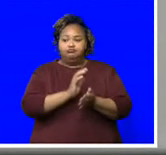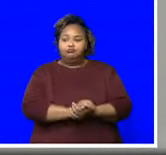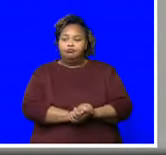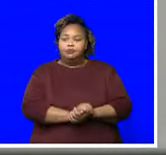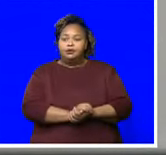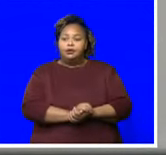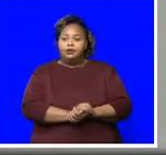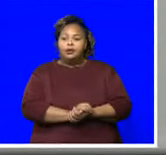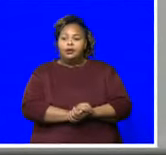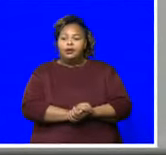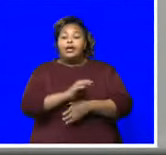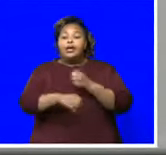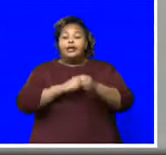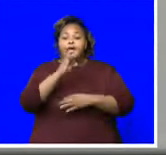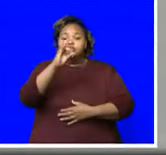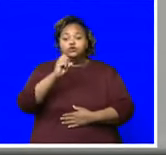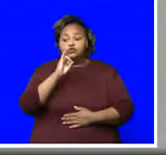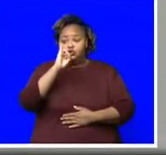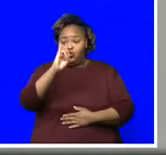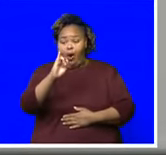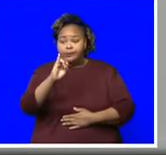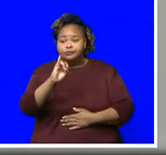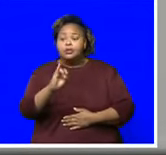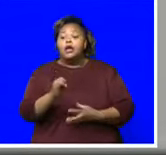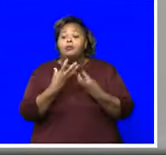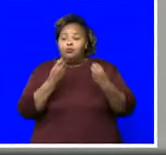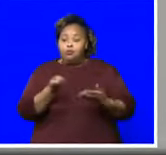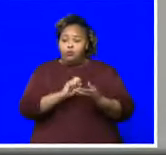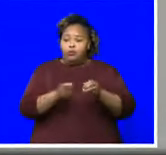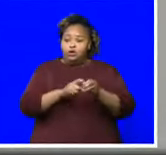labangenele luhlolo nga 2021 ibengu